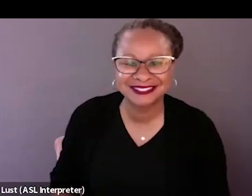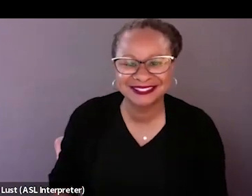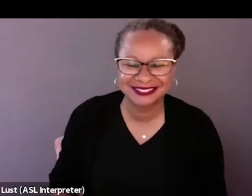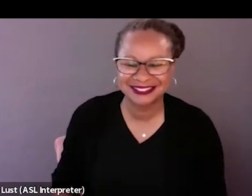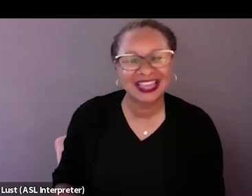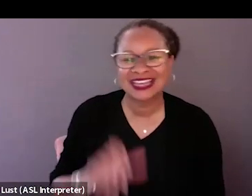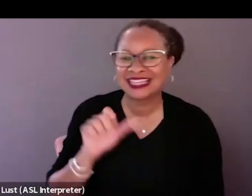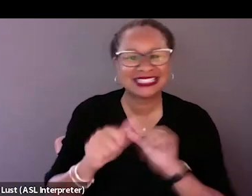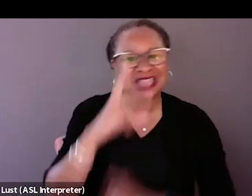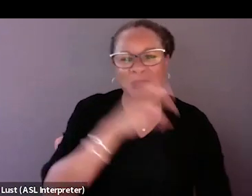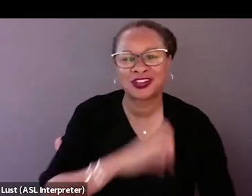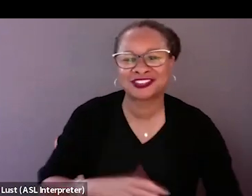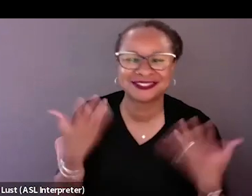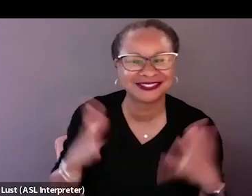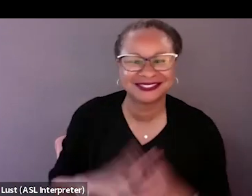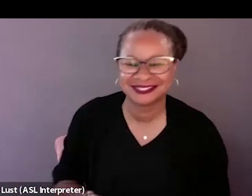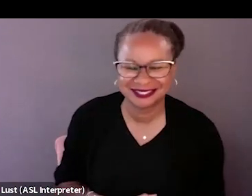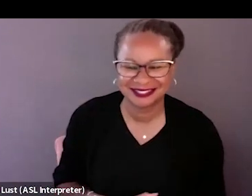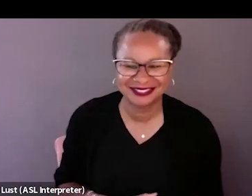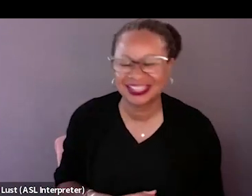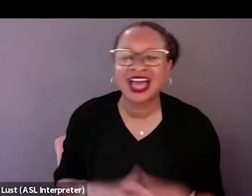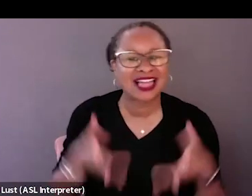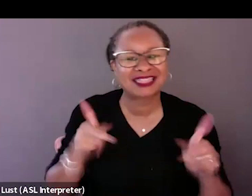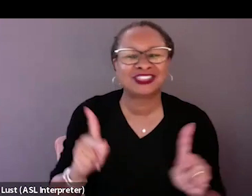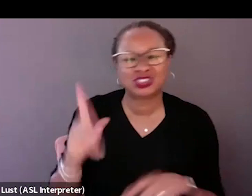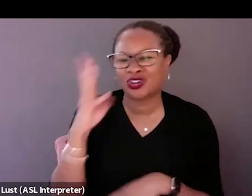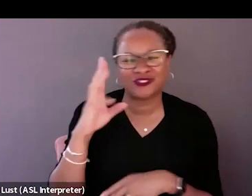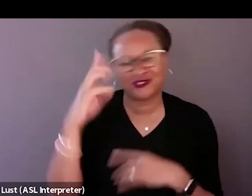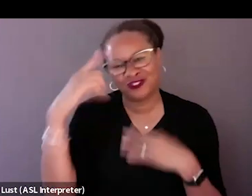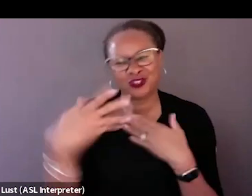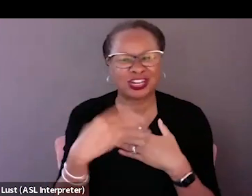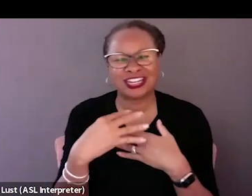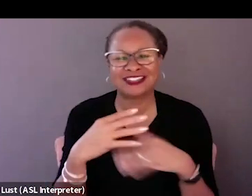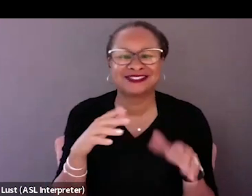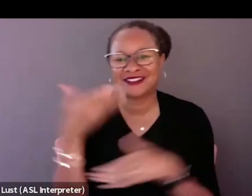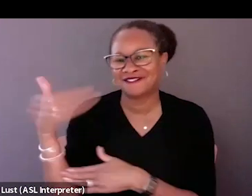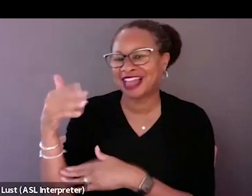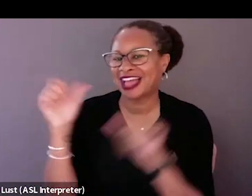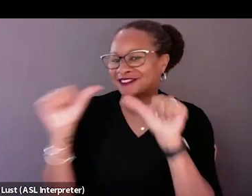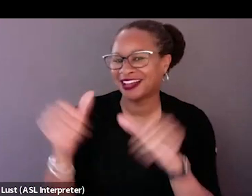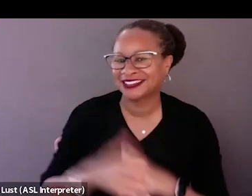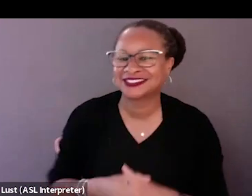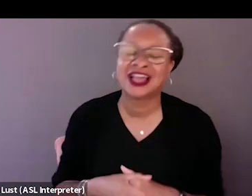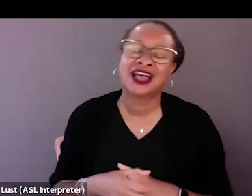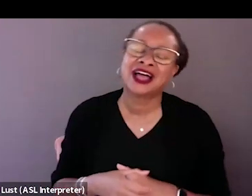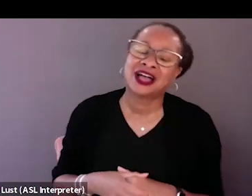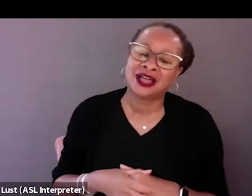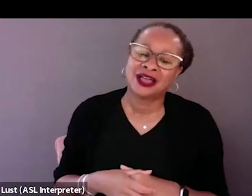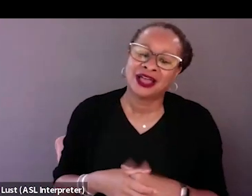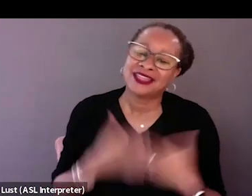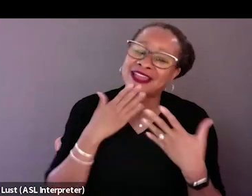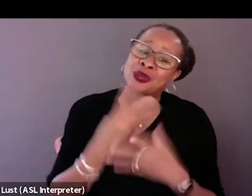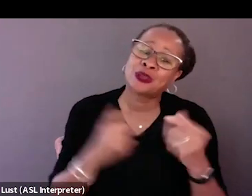weird. Let your freak flag fly. The best way to end. Well, thank you both so much for this